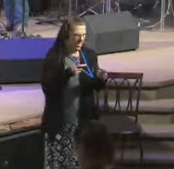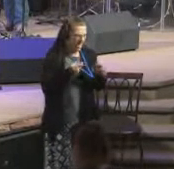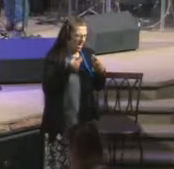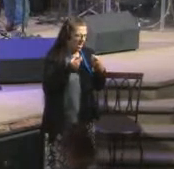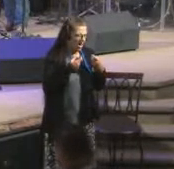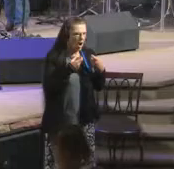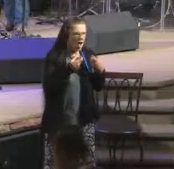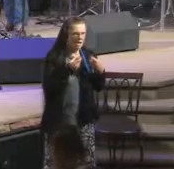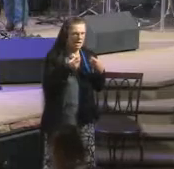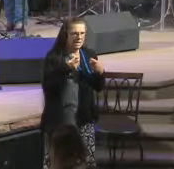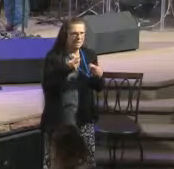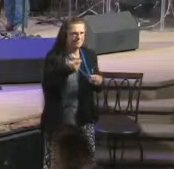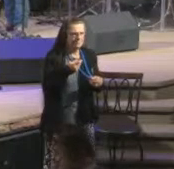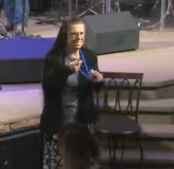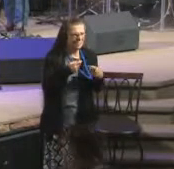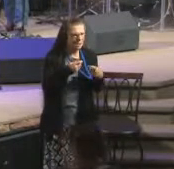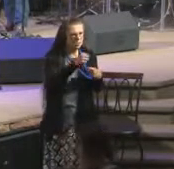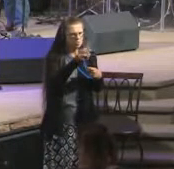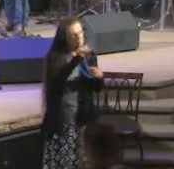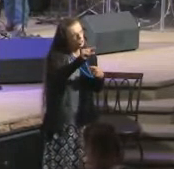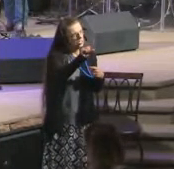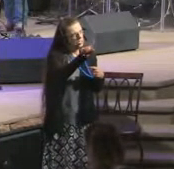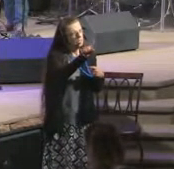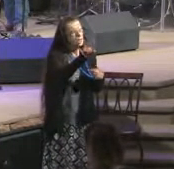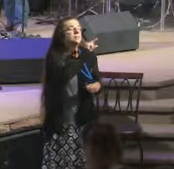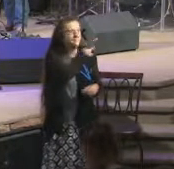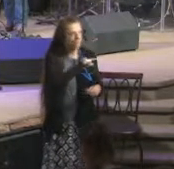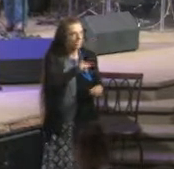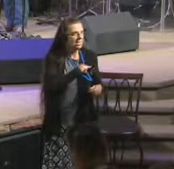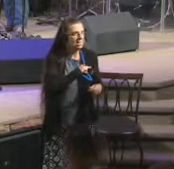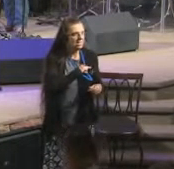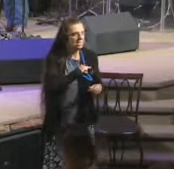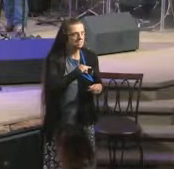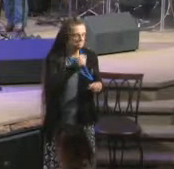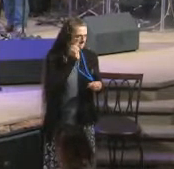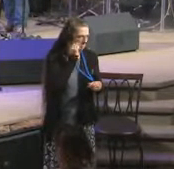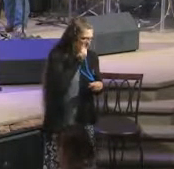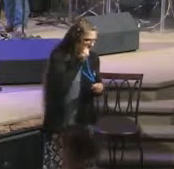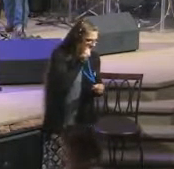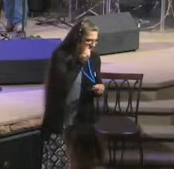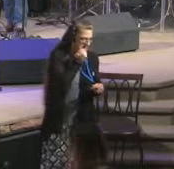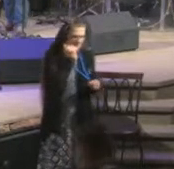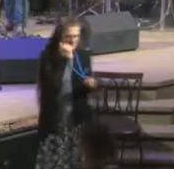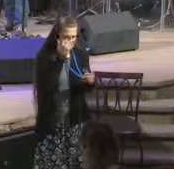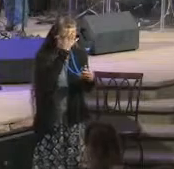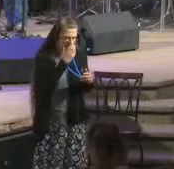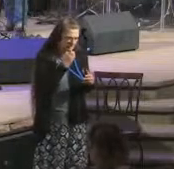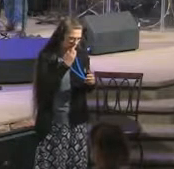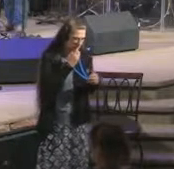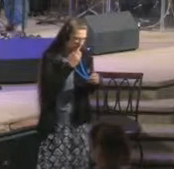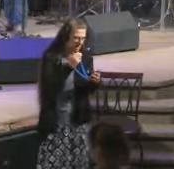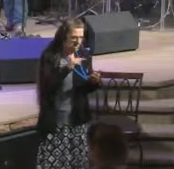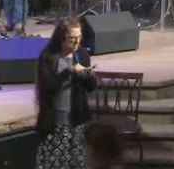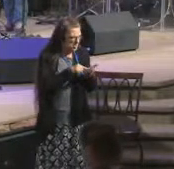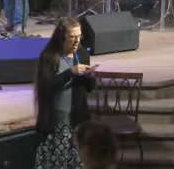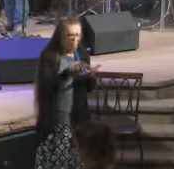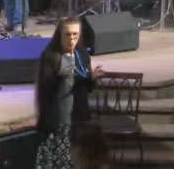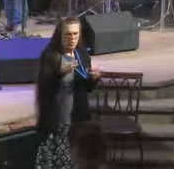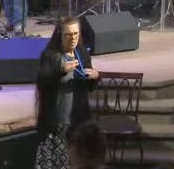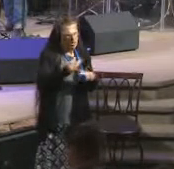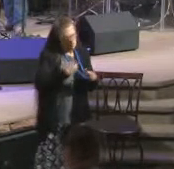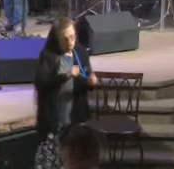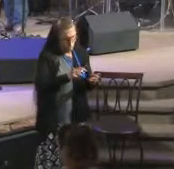deal with our pain. And Father, we try to self-medicate to get rid of our shame and our doubts. We try to self-medicate, Lord God,